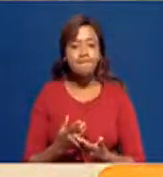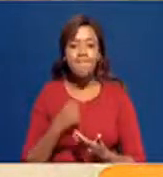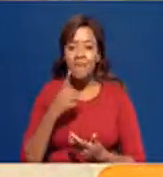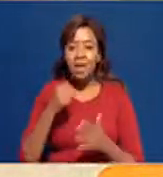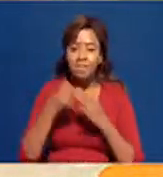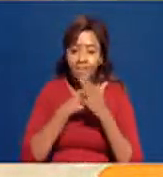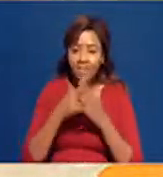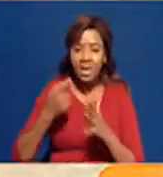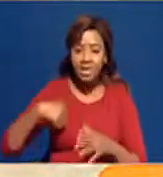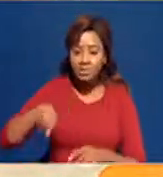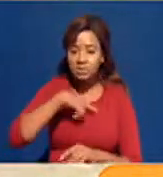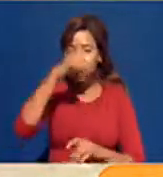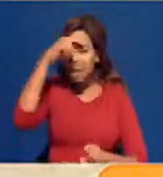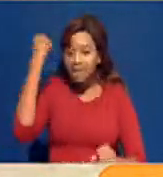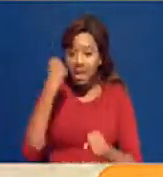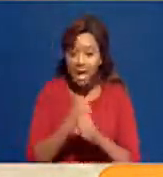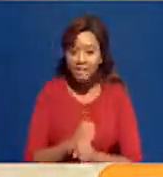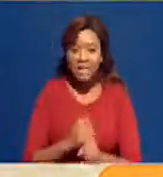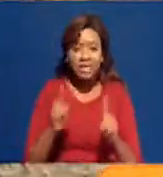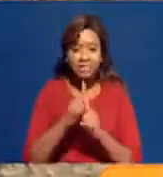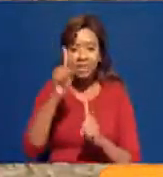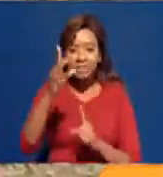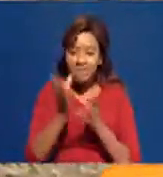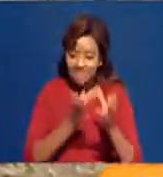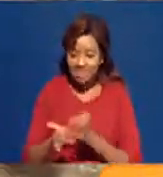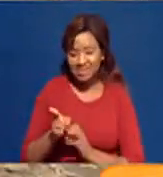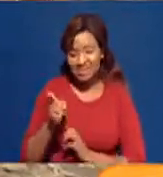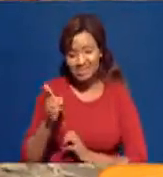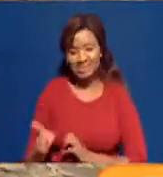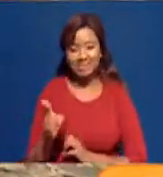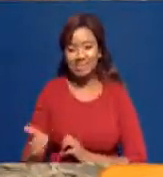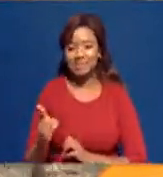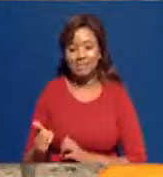anatupigania sisi mahaslas. Yeye kwanza, alianza na ibi. Seth